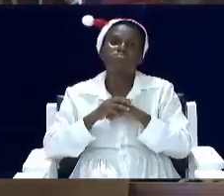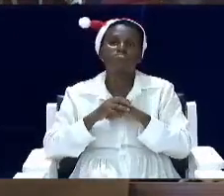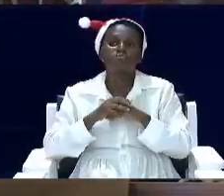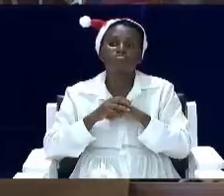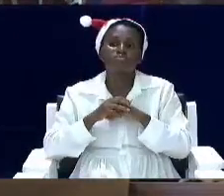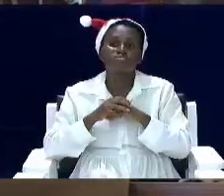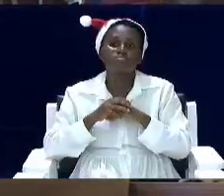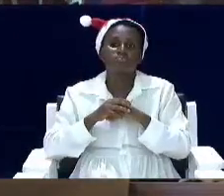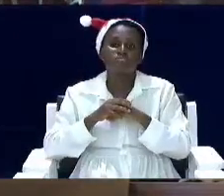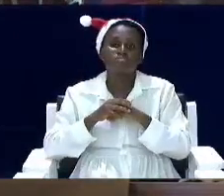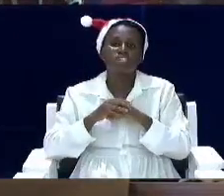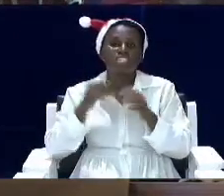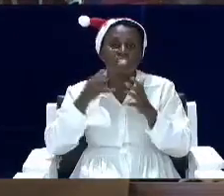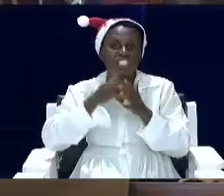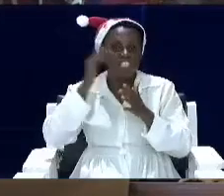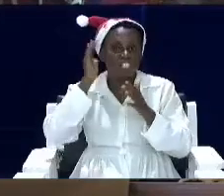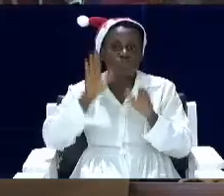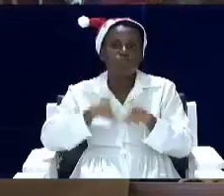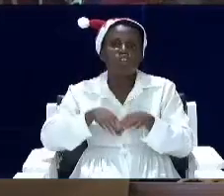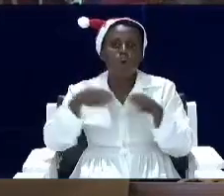it will open gates for you.